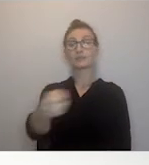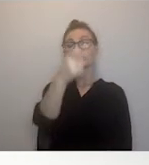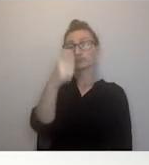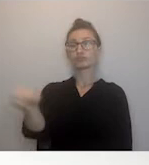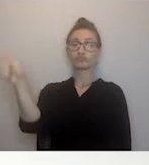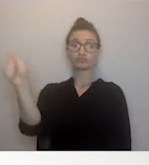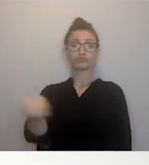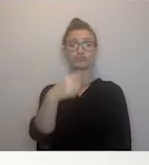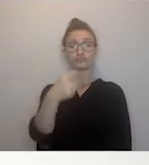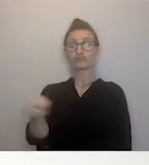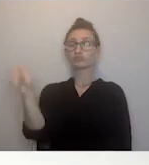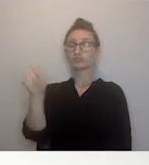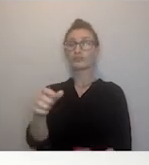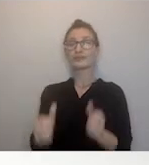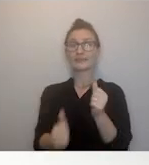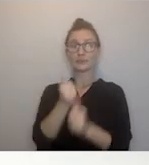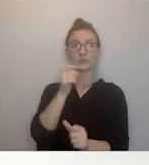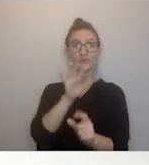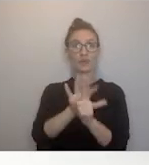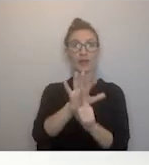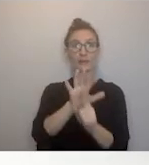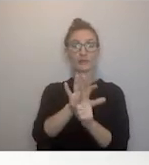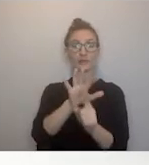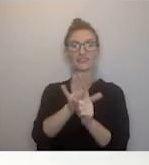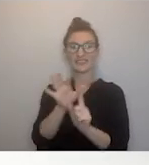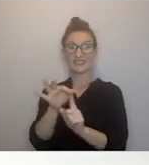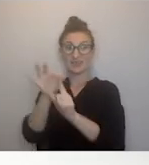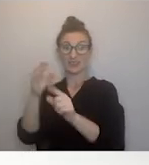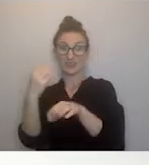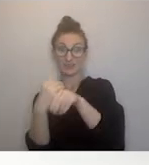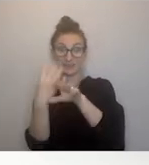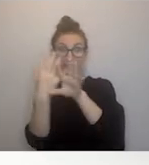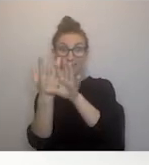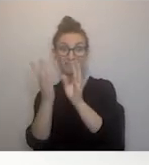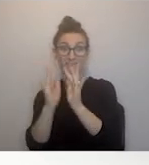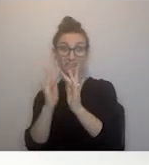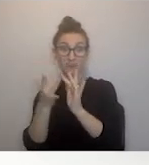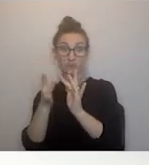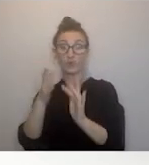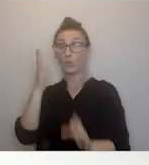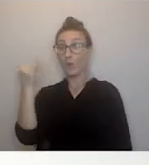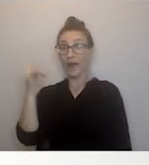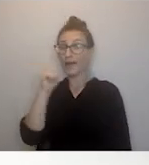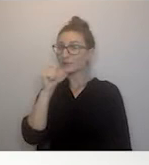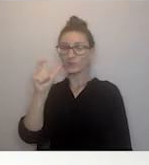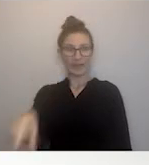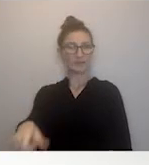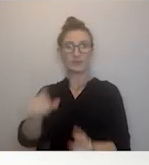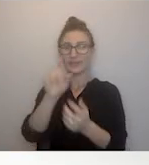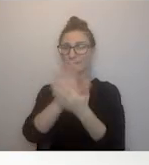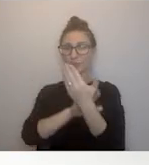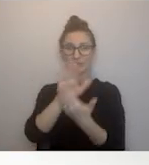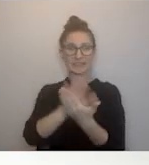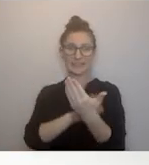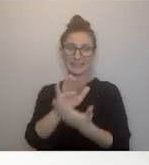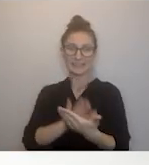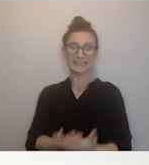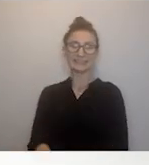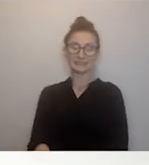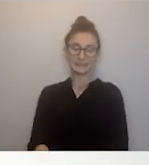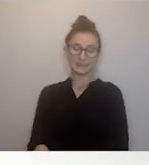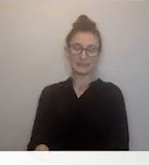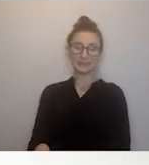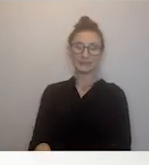Conducting. Okay, this one is probably our most popular program that we've done, especially in the virtual realm, because you don't need to be in person